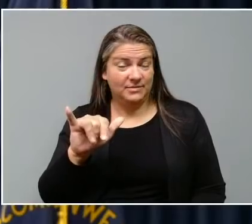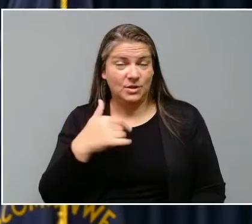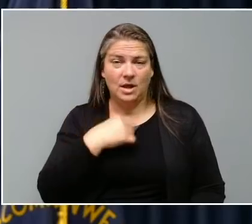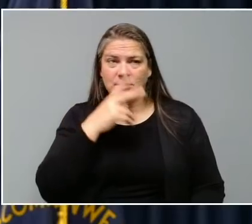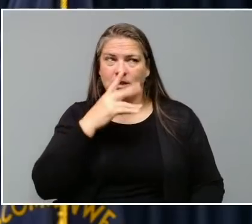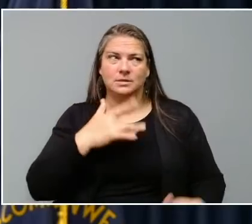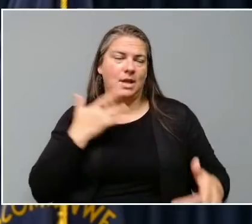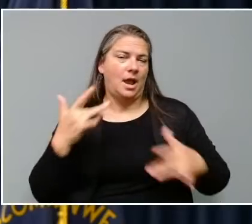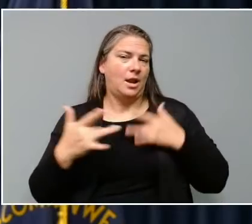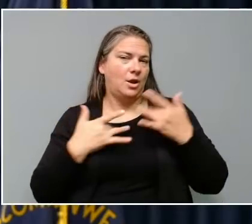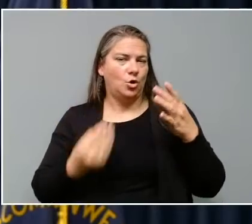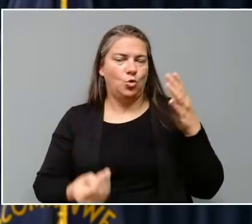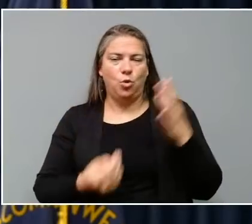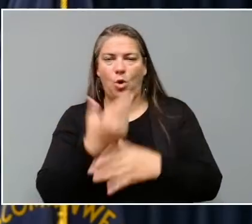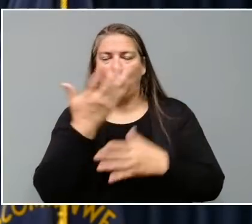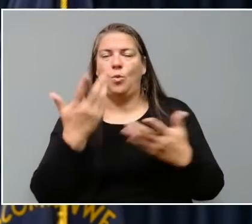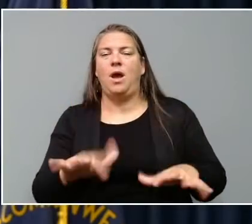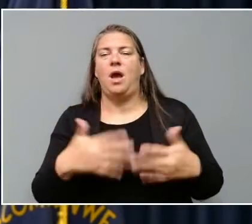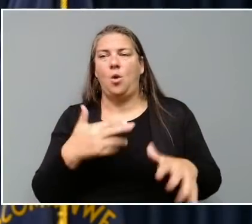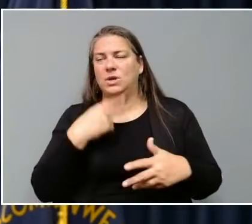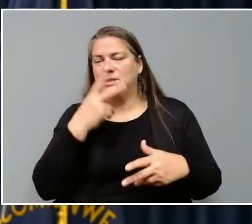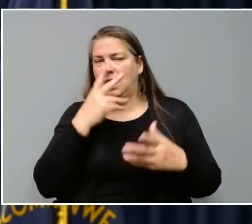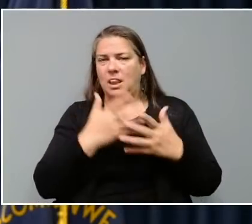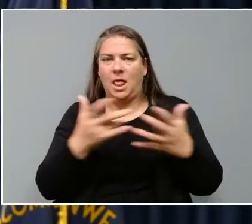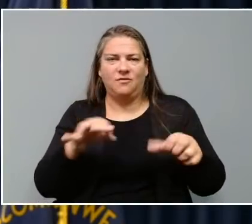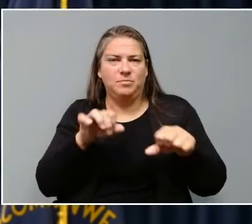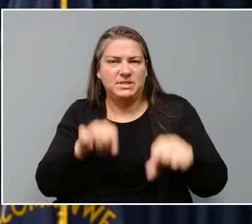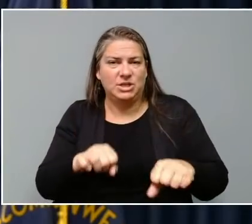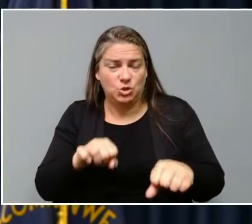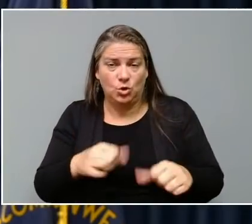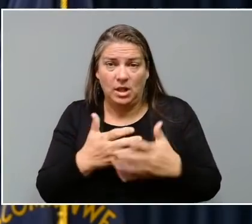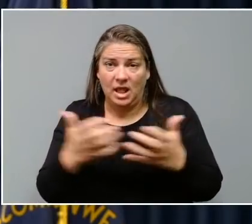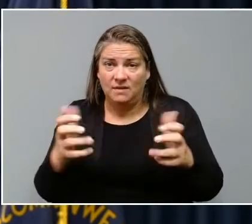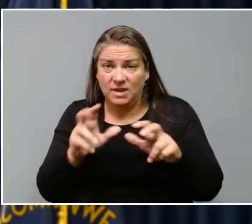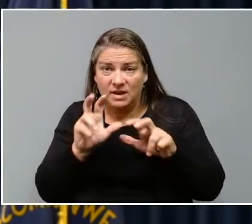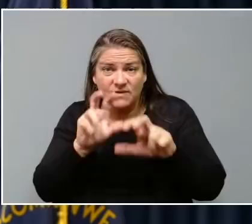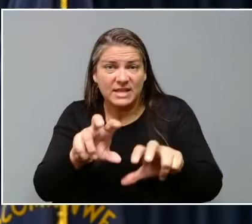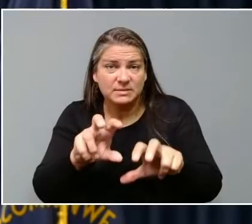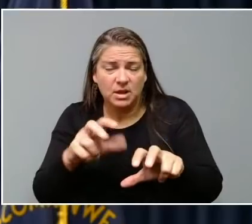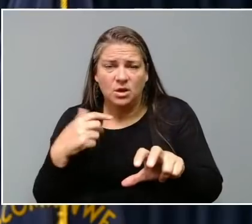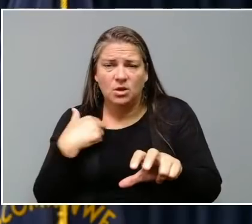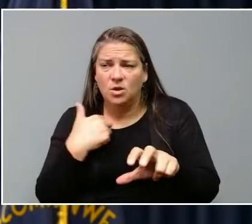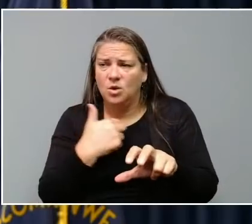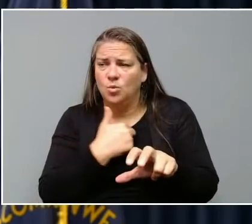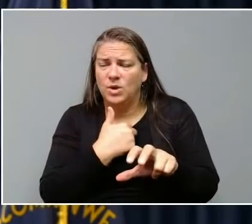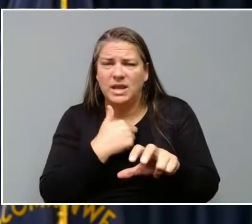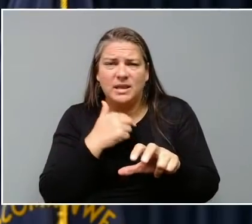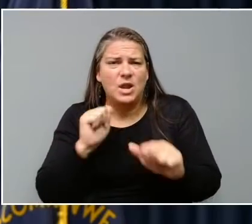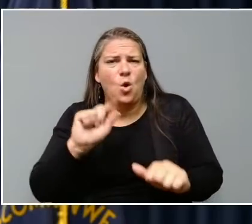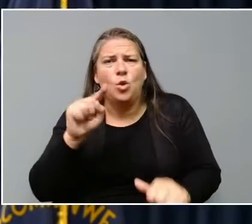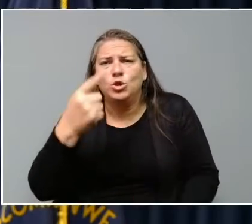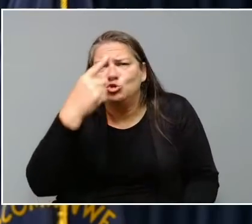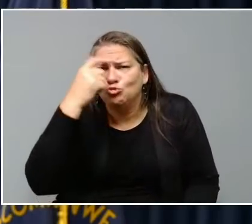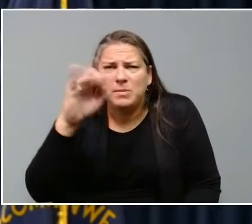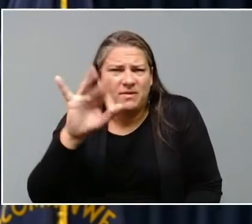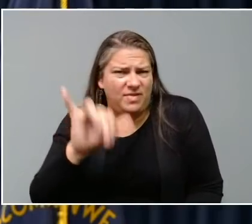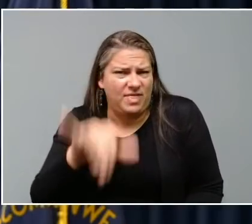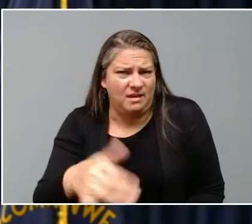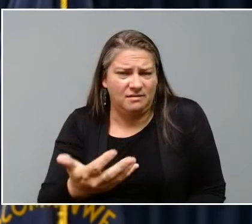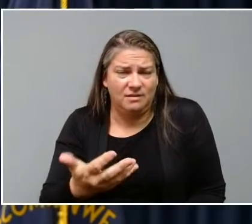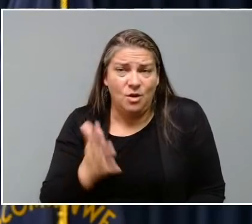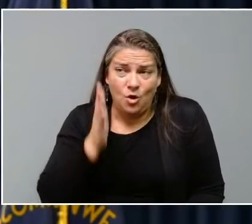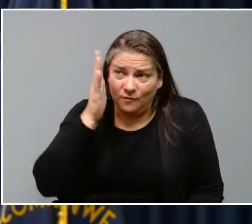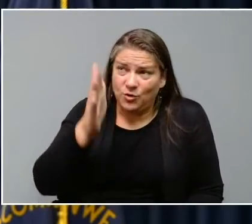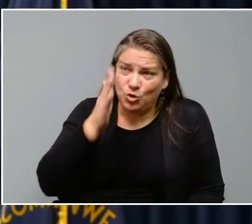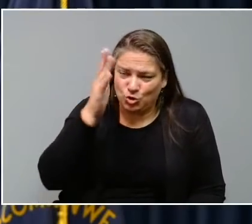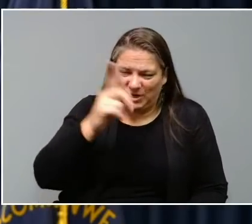potential right now. We see investment sizes that we could have only dreamed of. The future is right here in front of